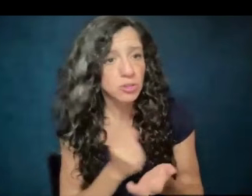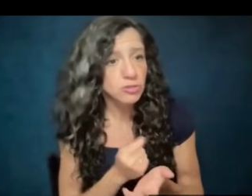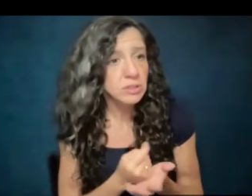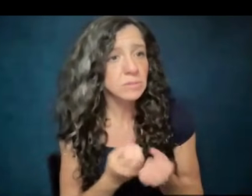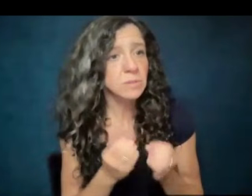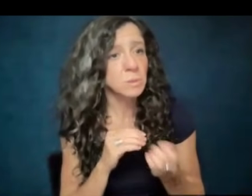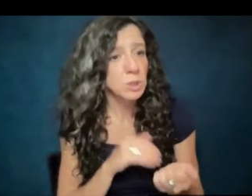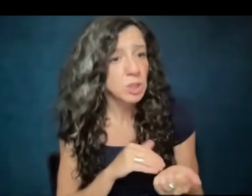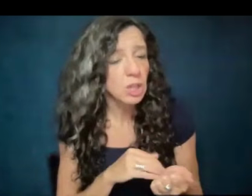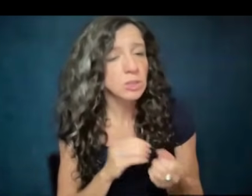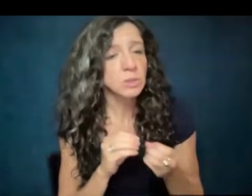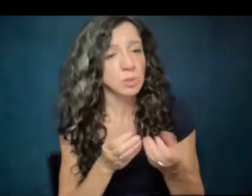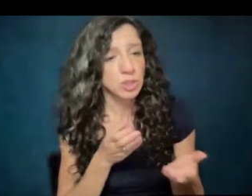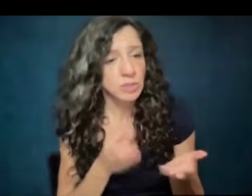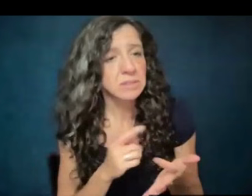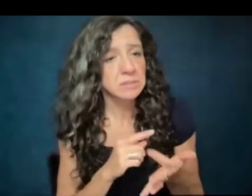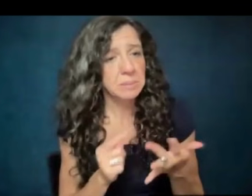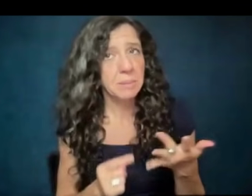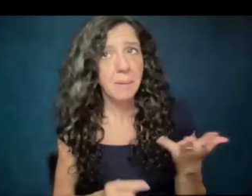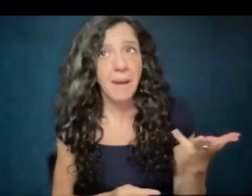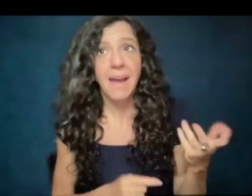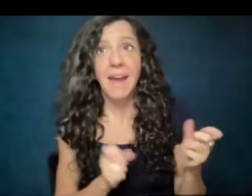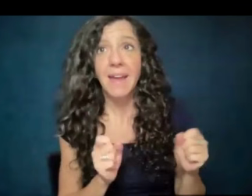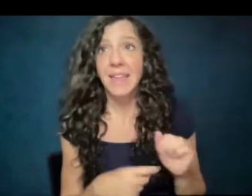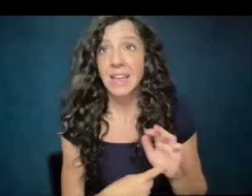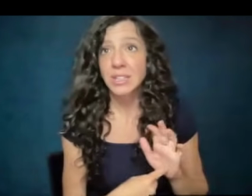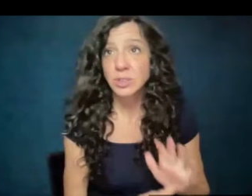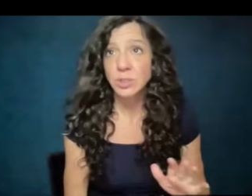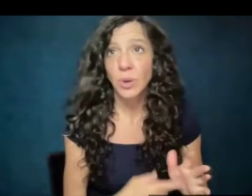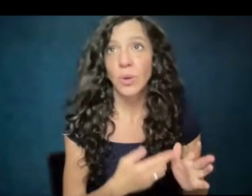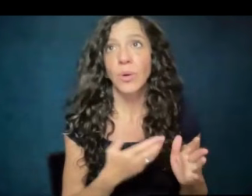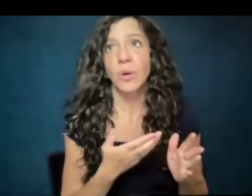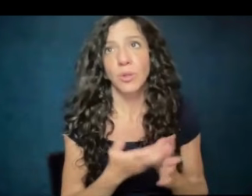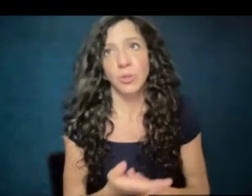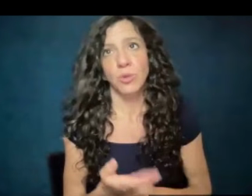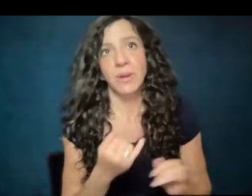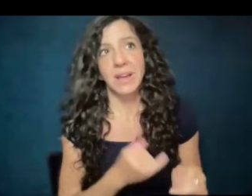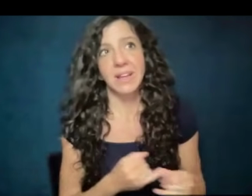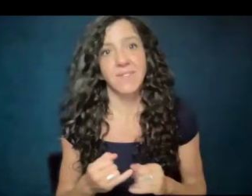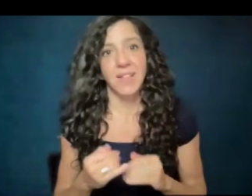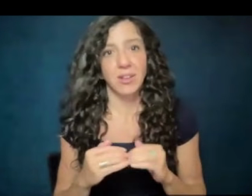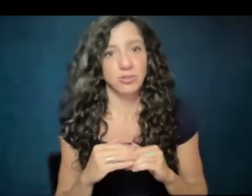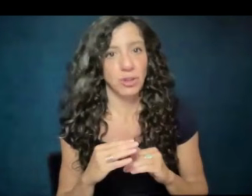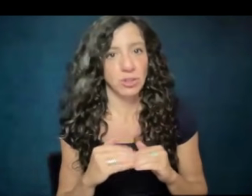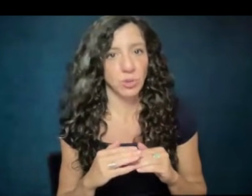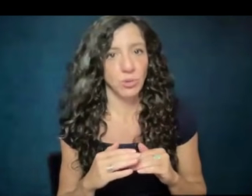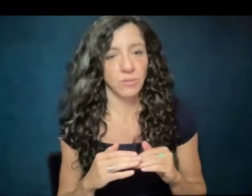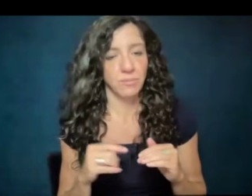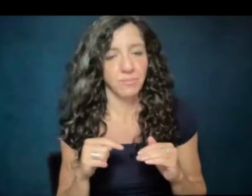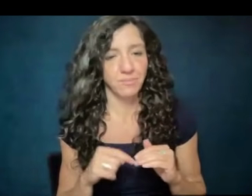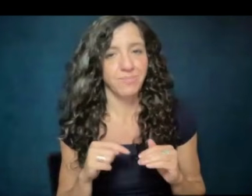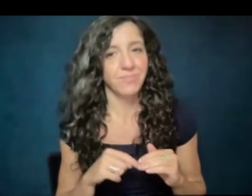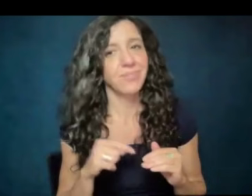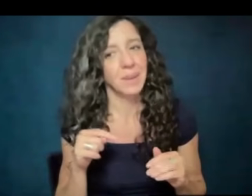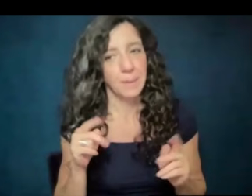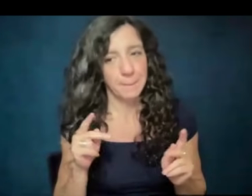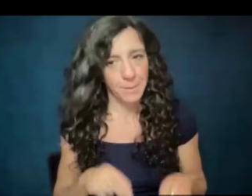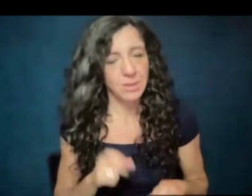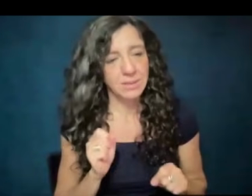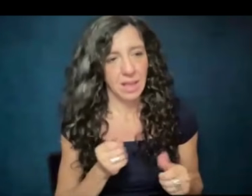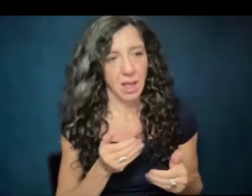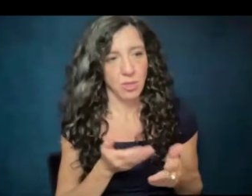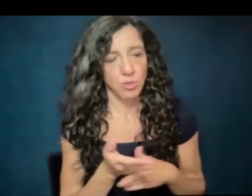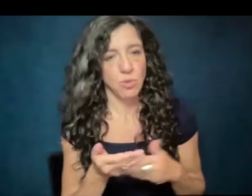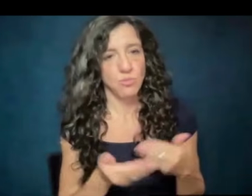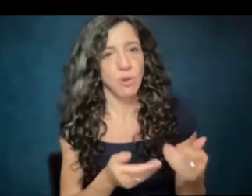more doctors, more services, and they can show that through an individualized threshold. It's a process that a person can go through